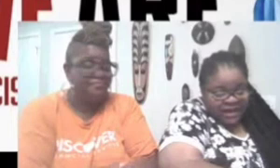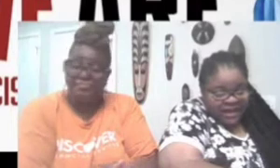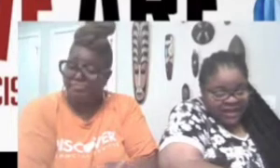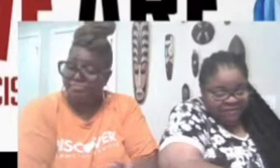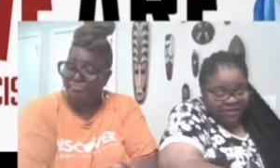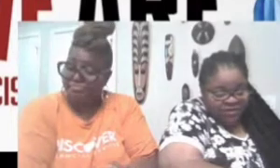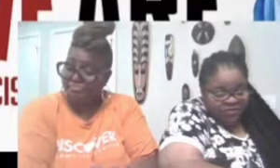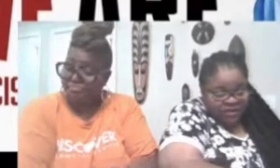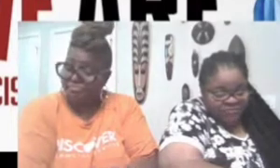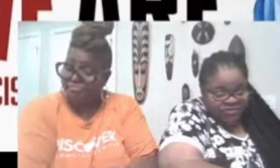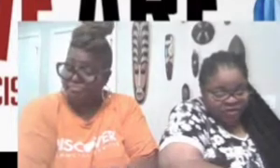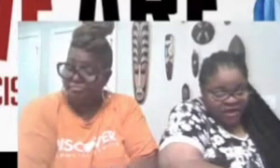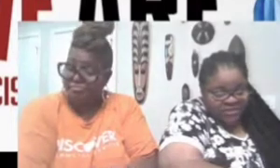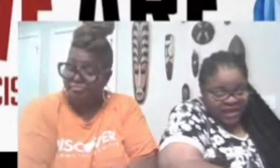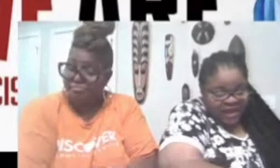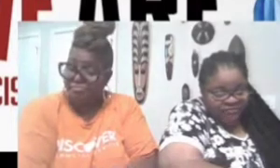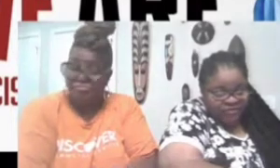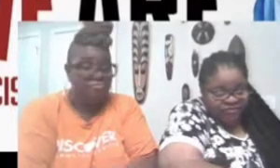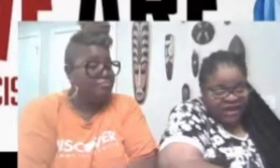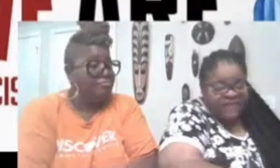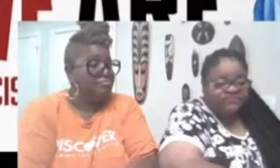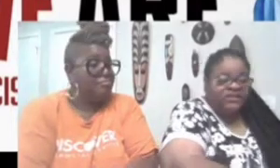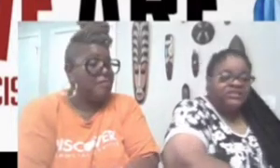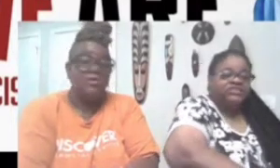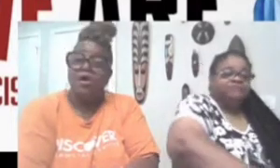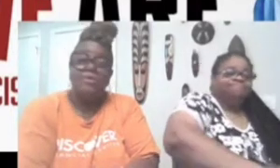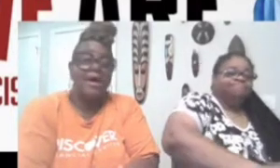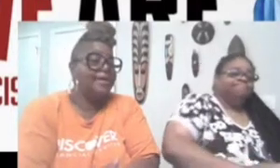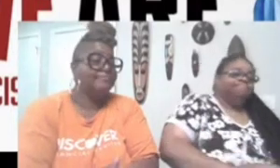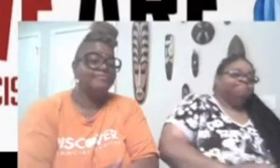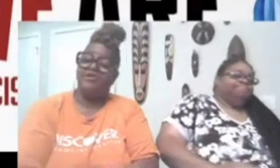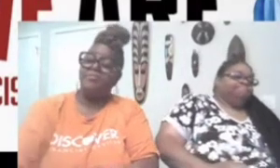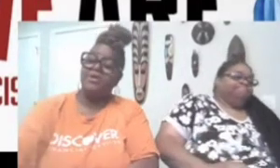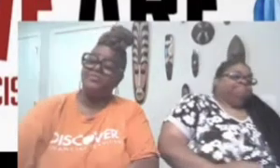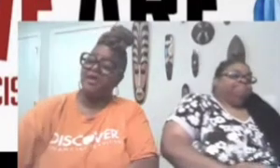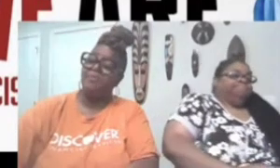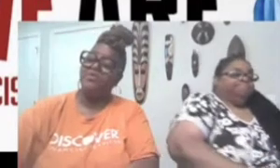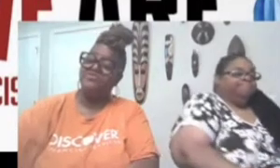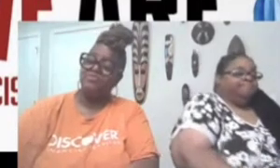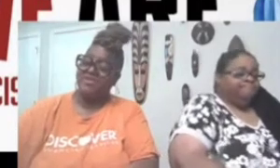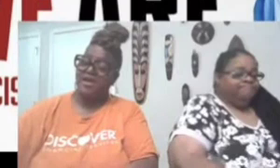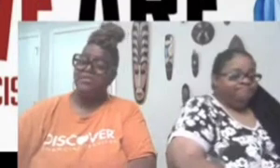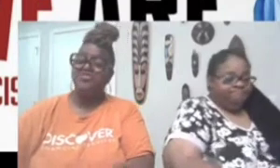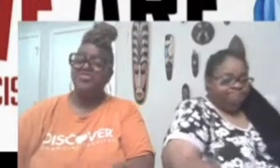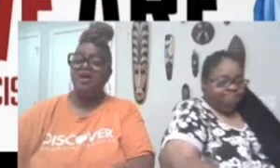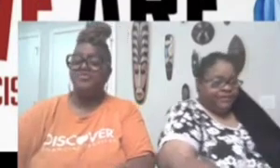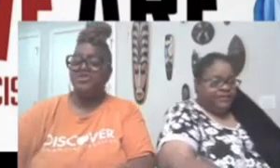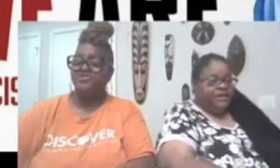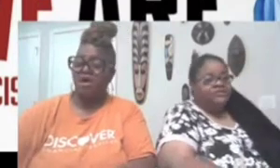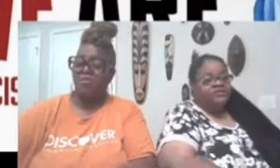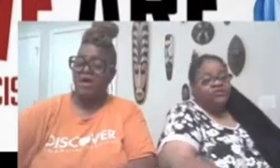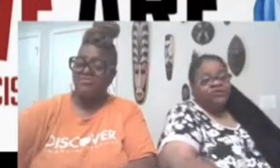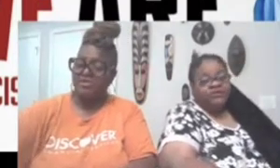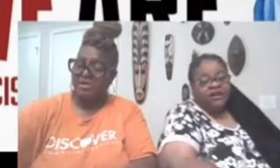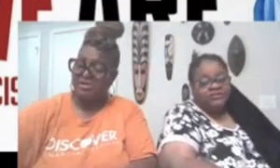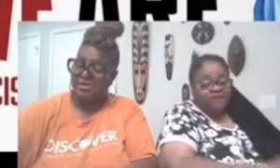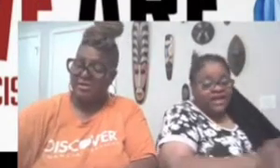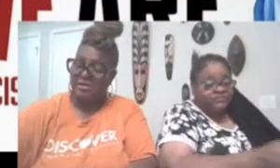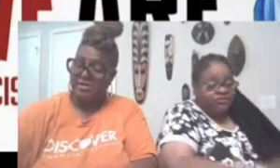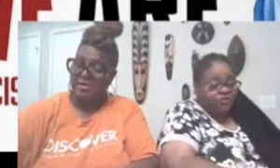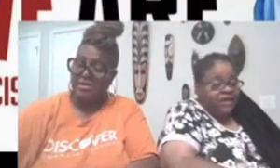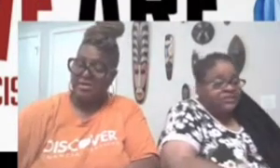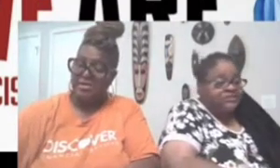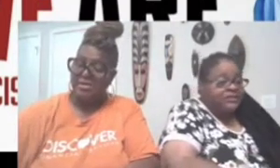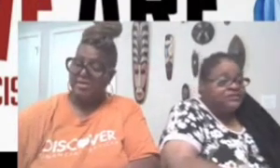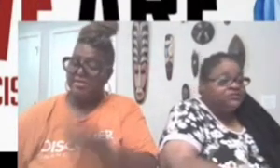says, I have it queued up to watch after you guys finish. All right. Tell me, tell me what, tell me your thoughts. Let us know your thoughts. You